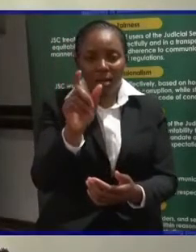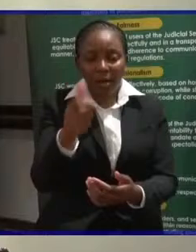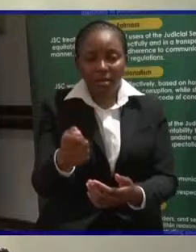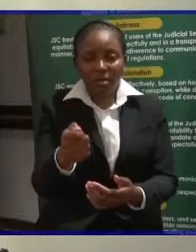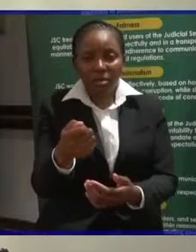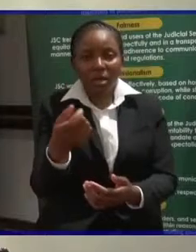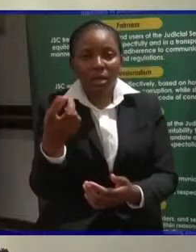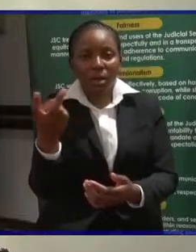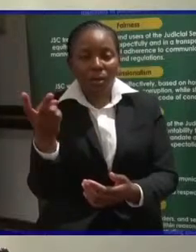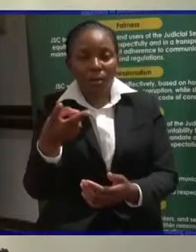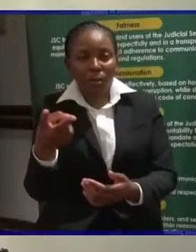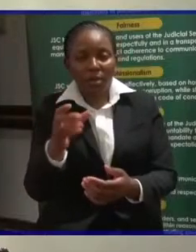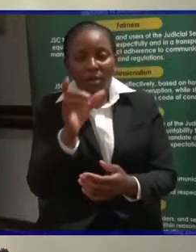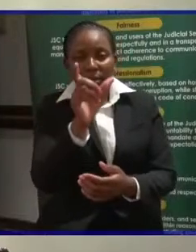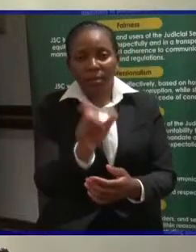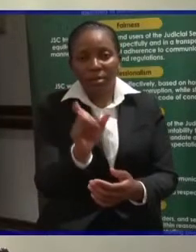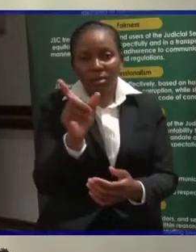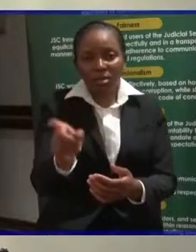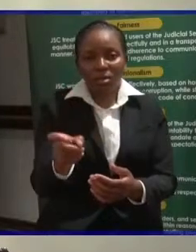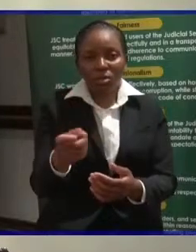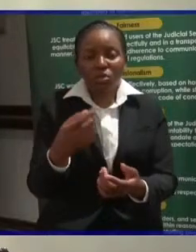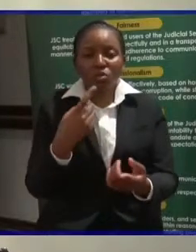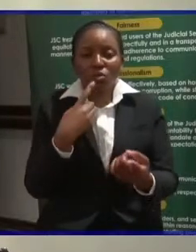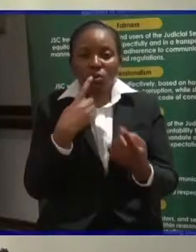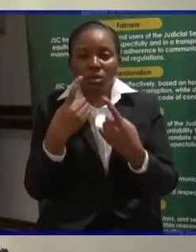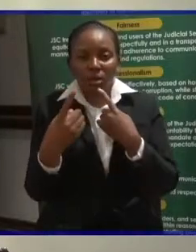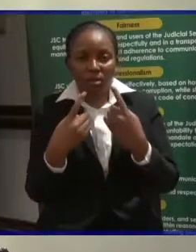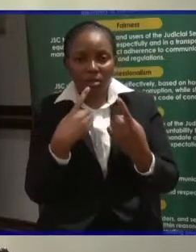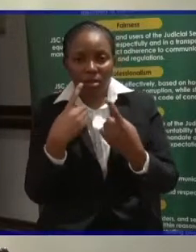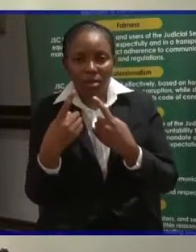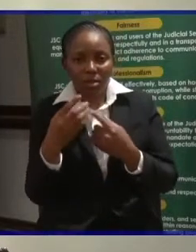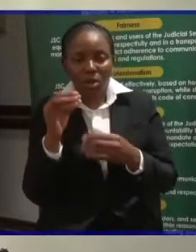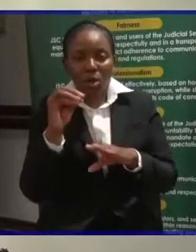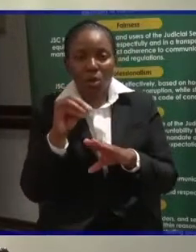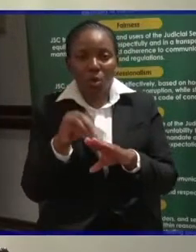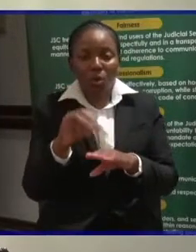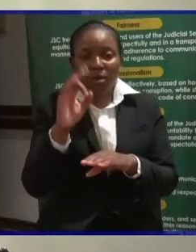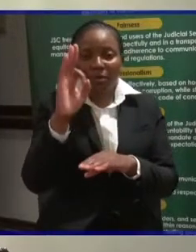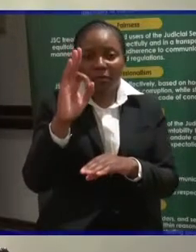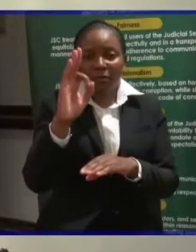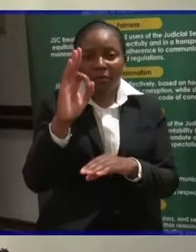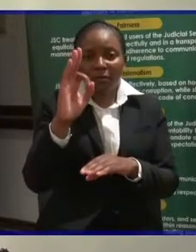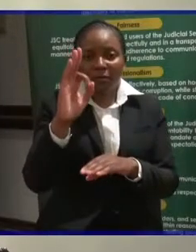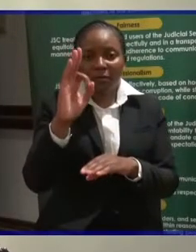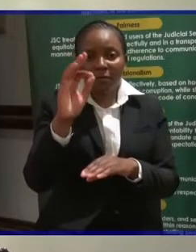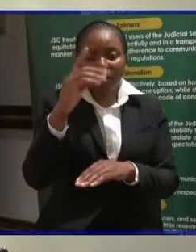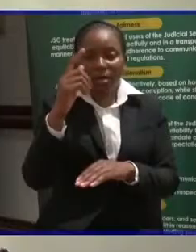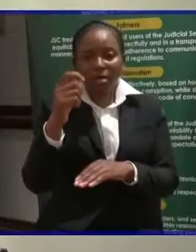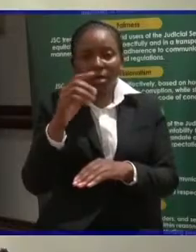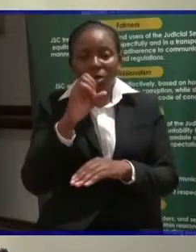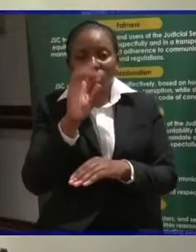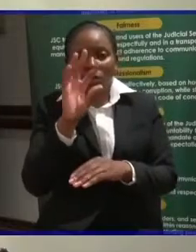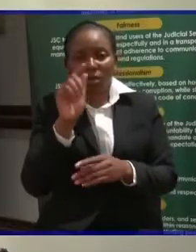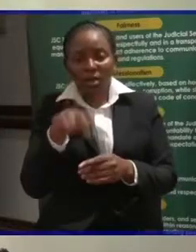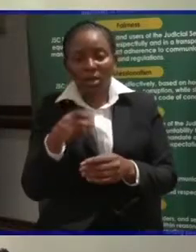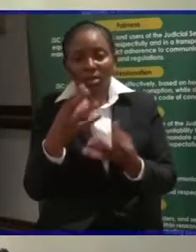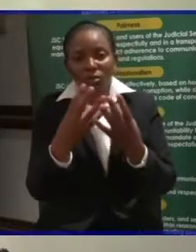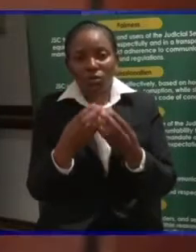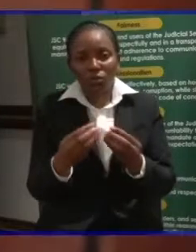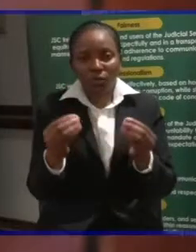parties to address him on the issue of facts so that they can be resolved. After